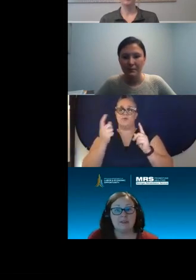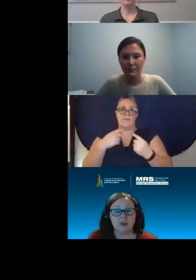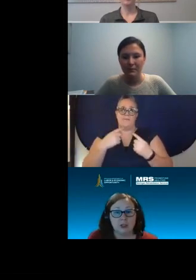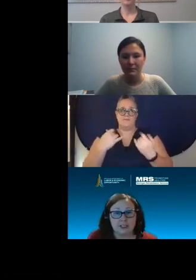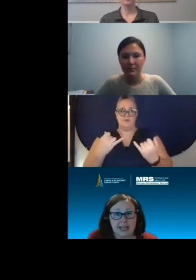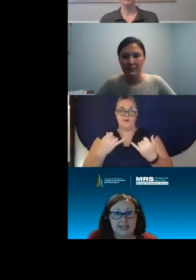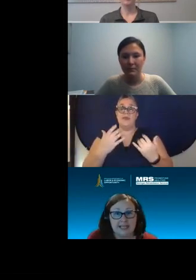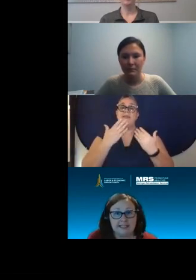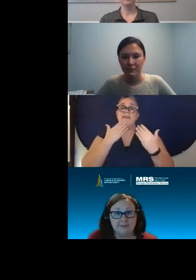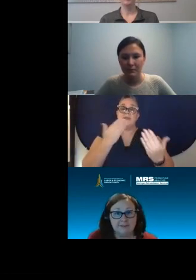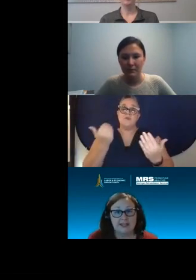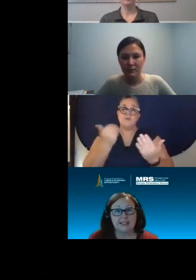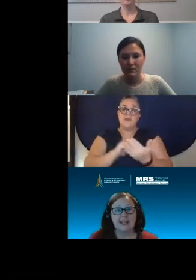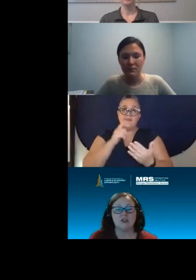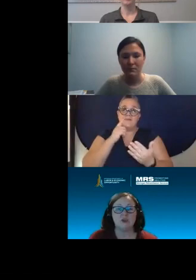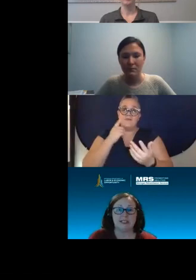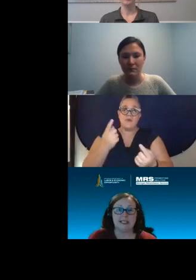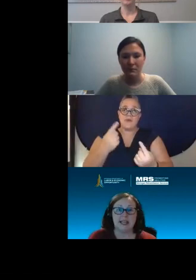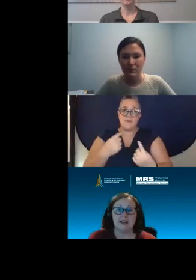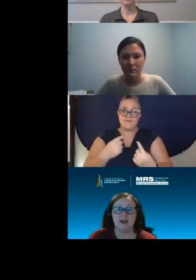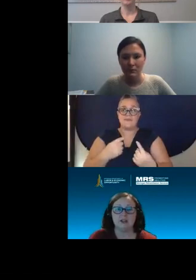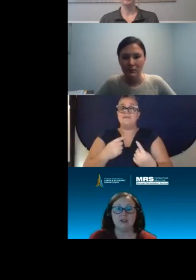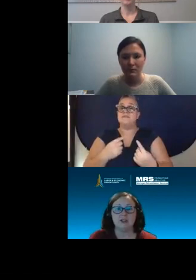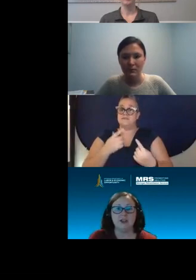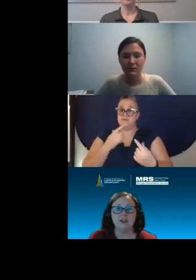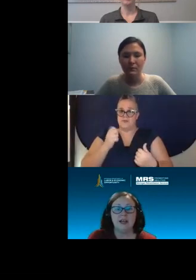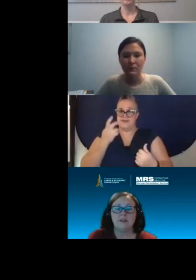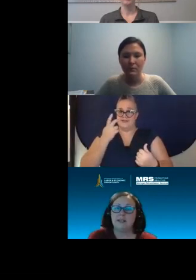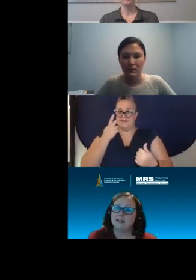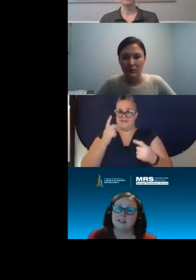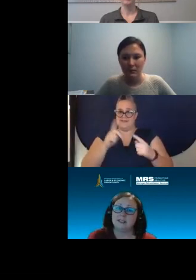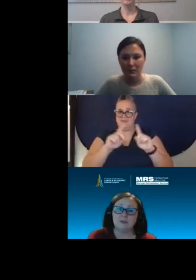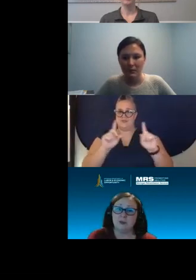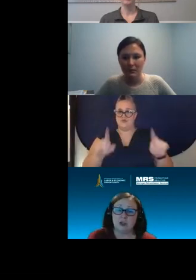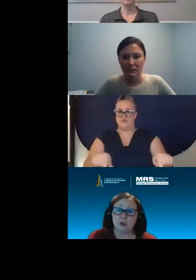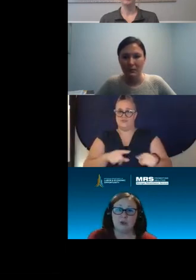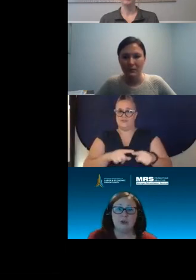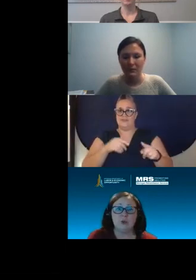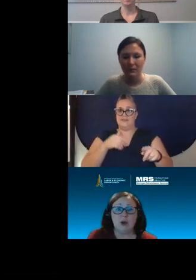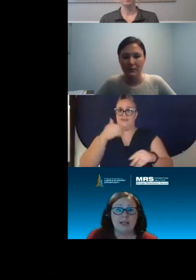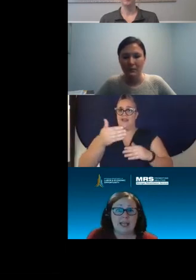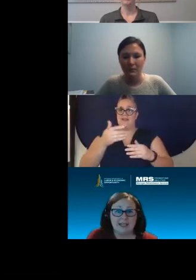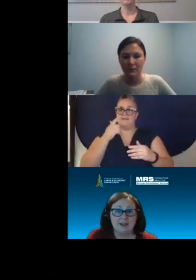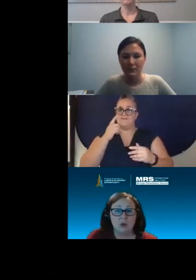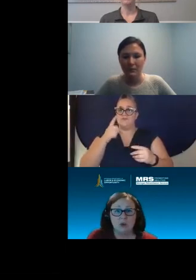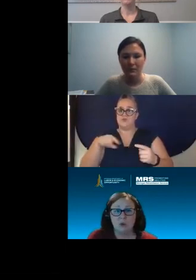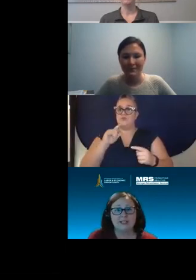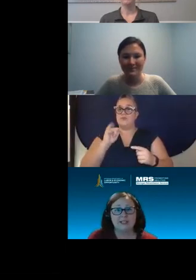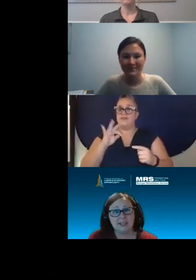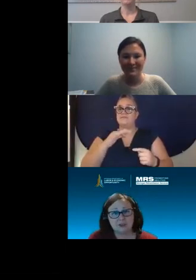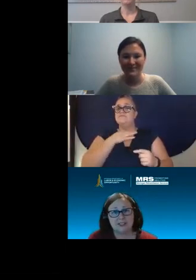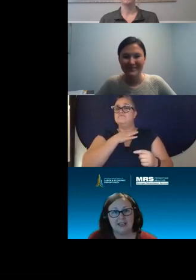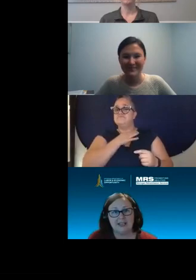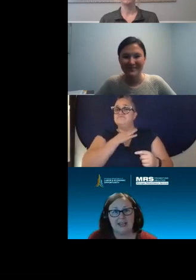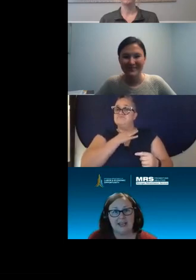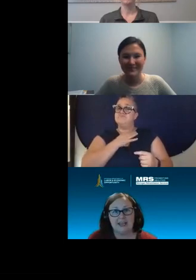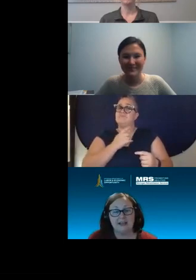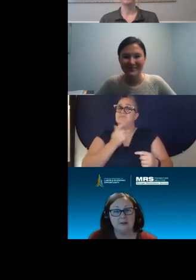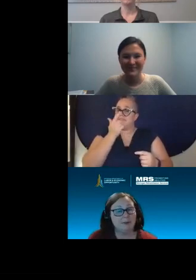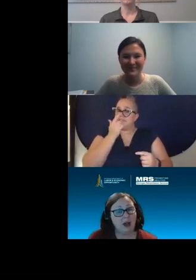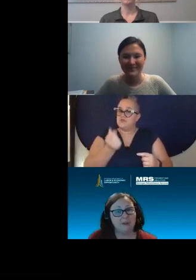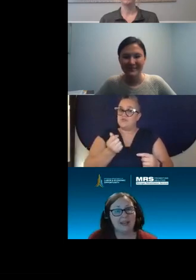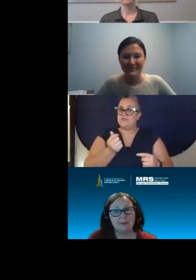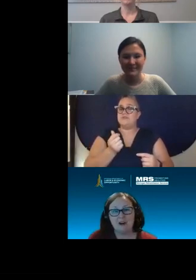we thank you for attending this event. And as you can see on our screen, the next steps for you, if you are a candidate who is interested